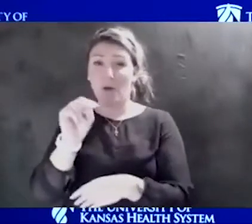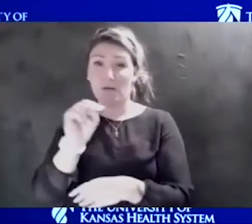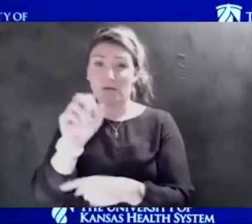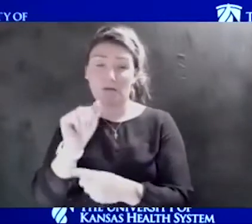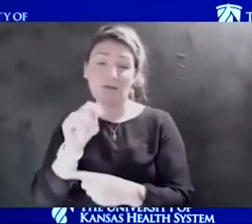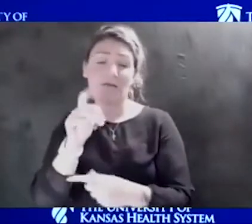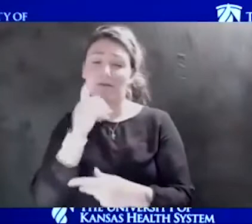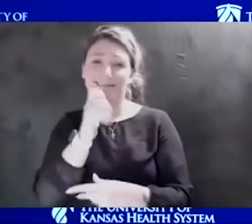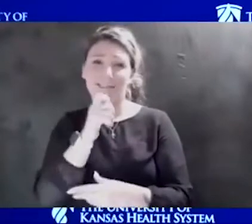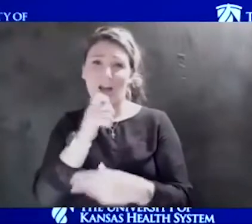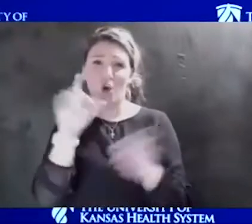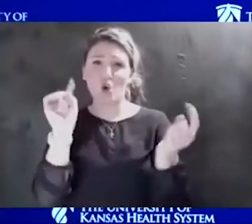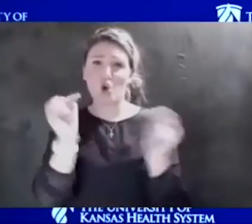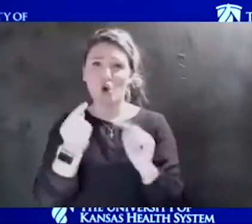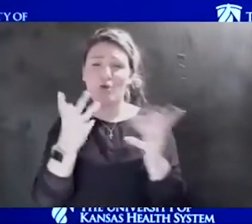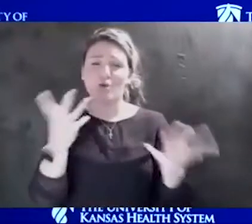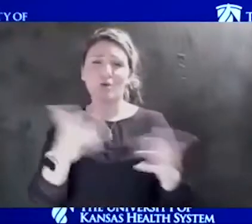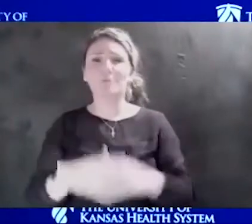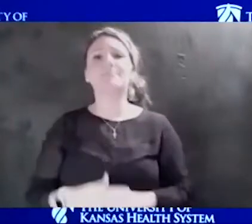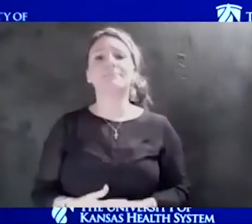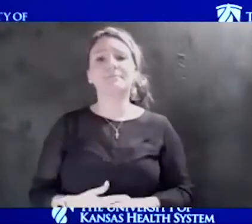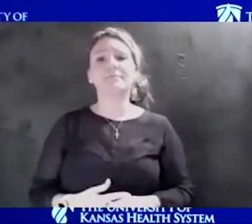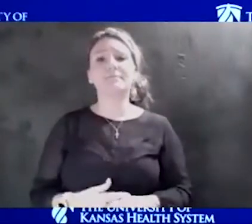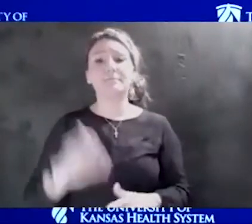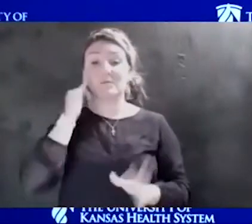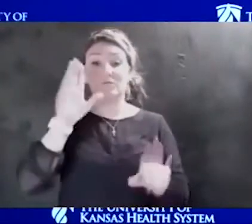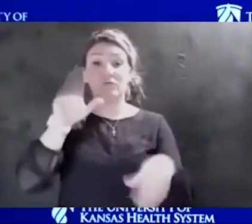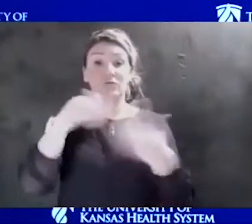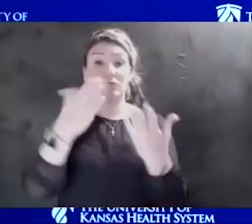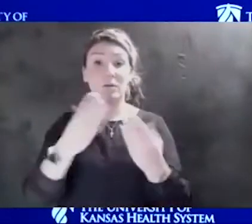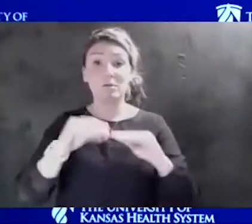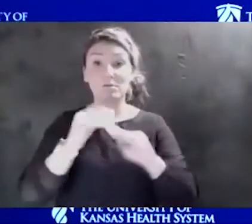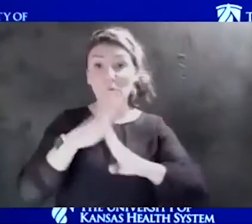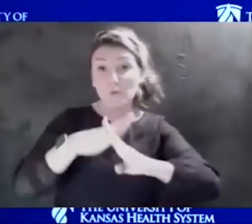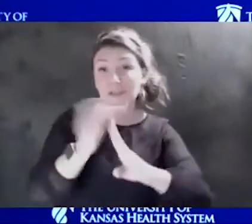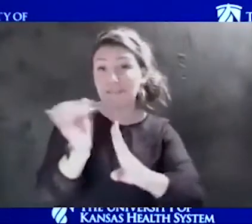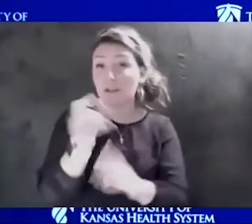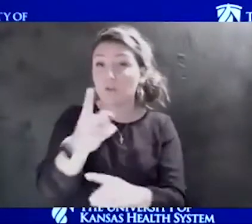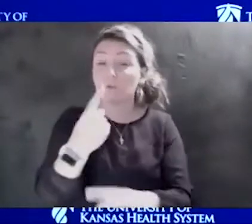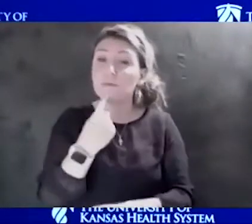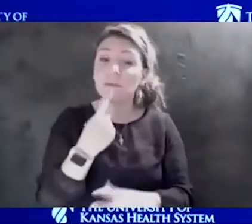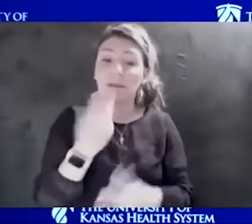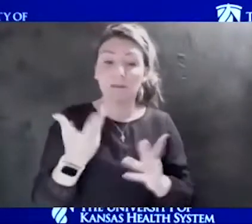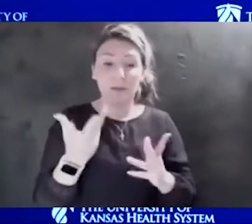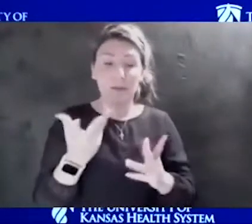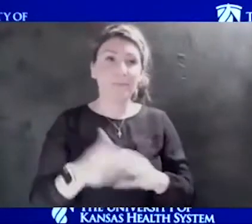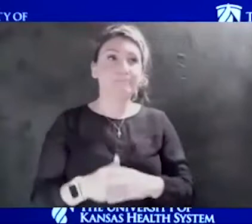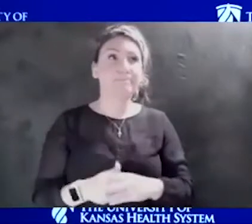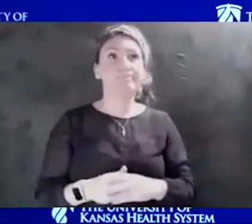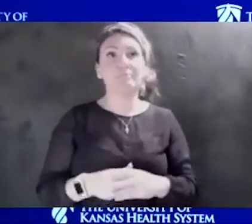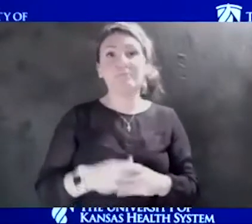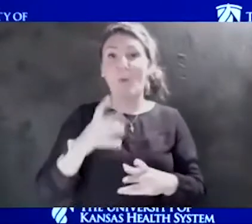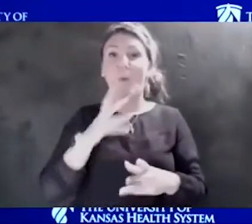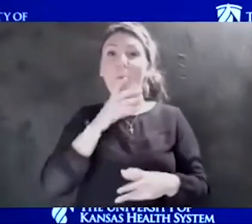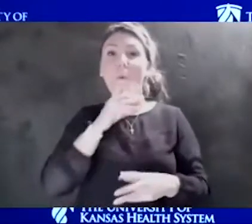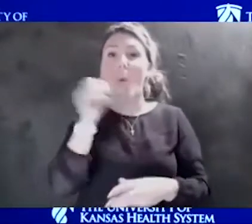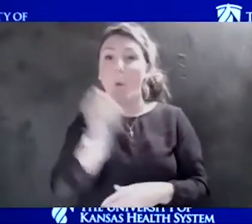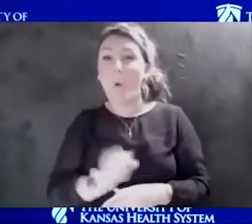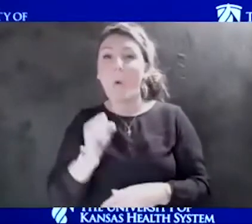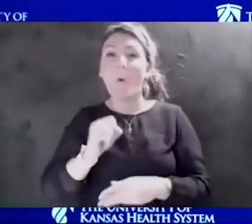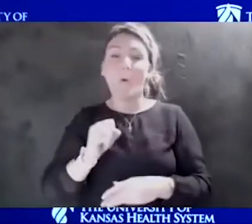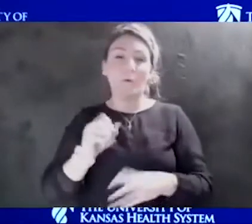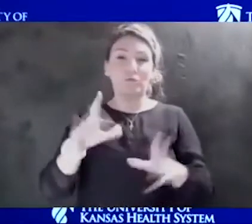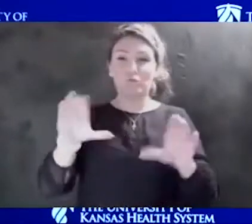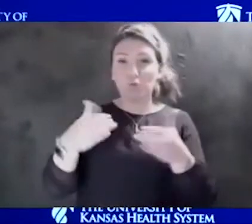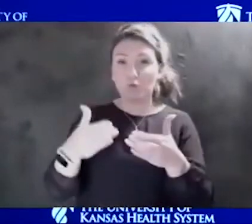at all. So if it provides more protection, especially as you said, maybe to some of those older age group where there's some immune senescence or the immune